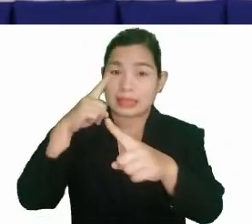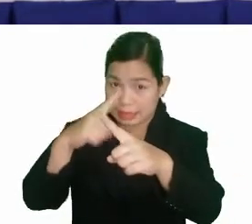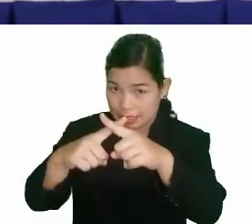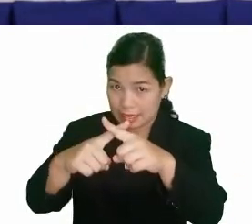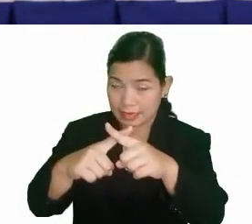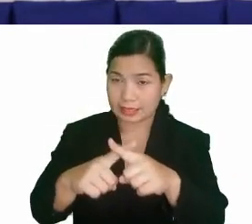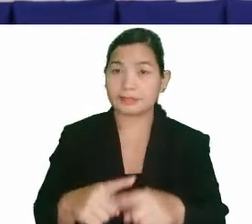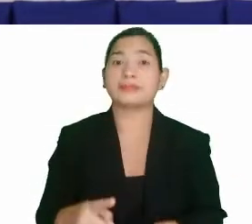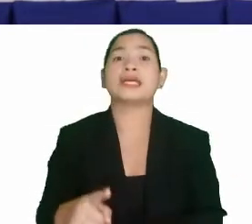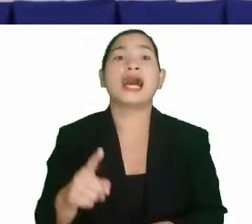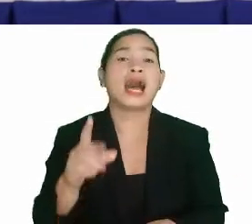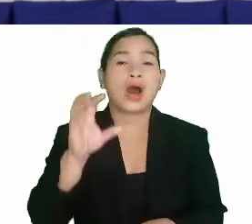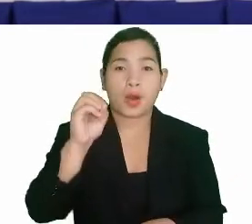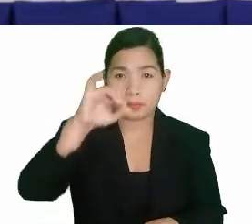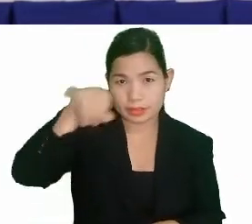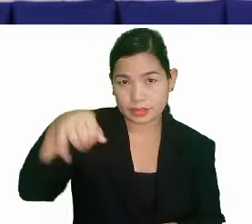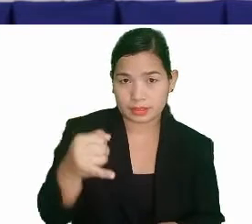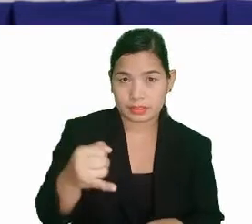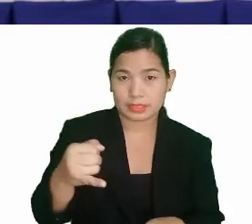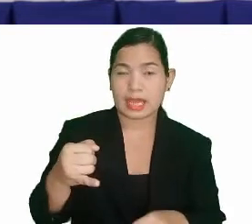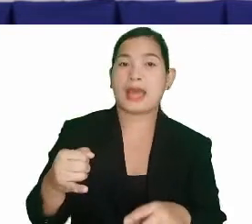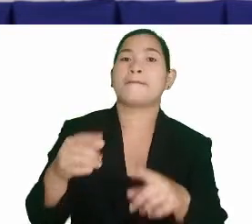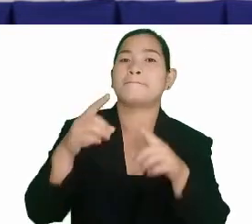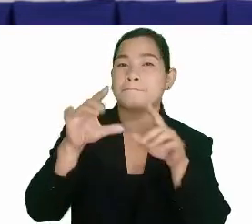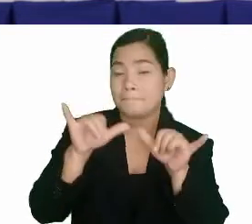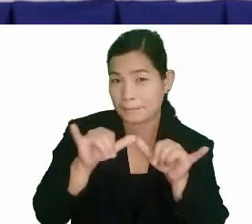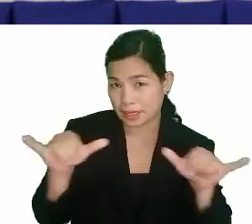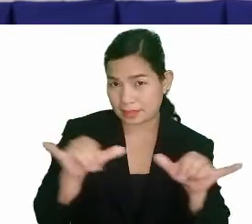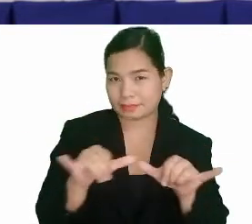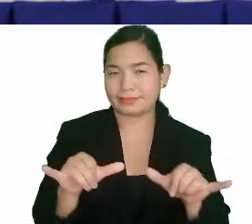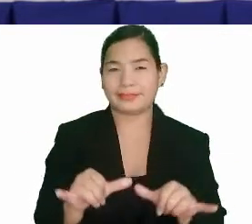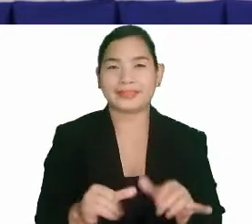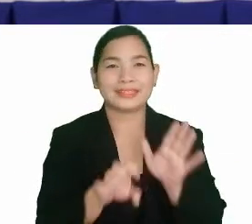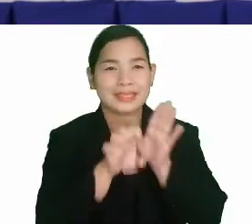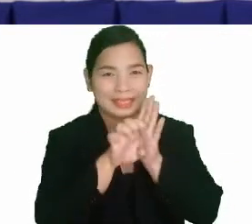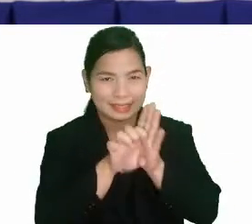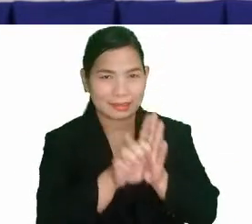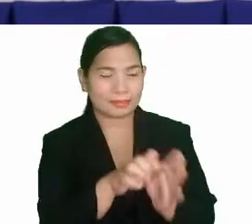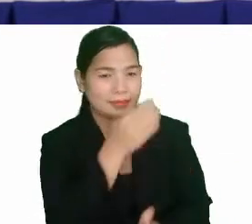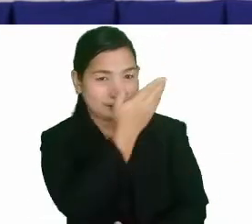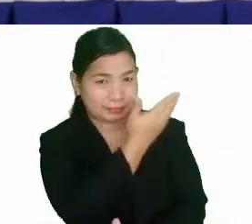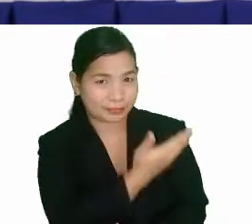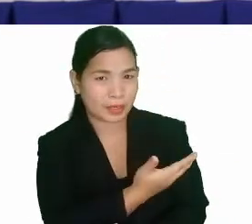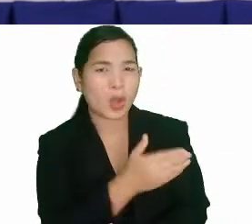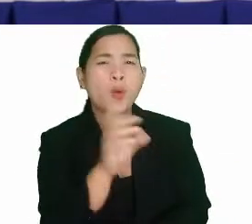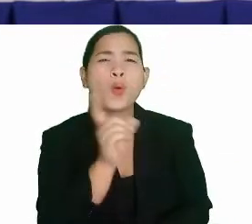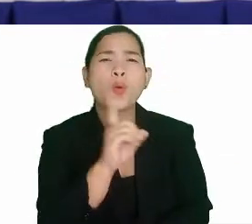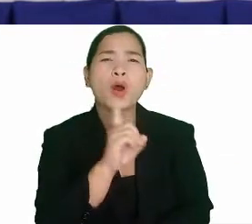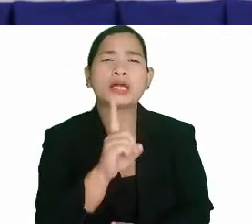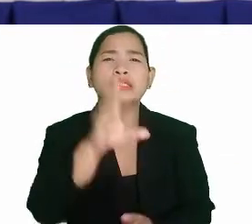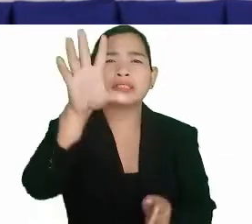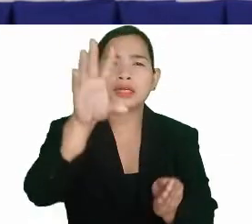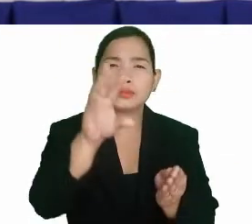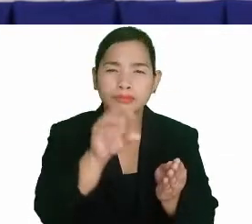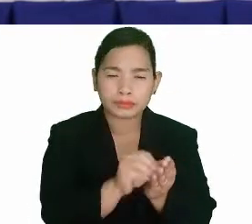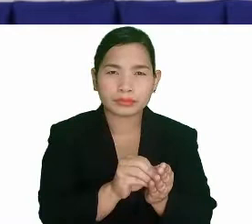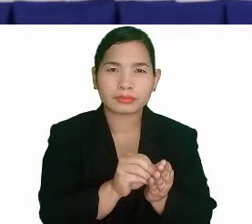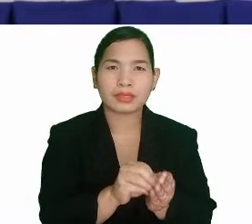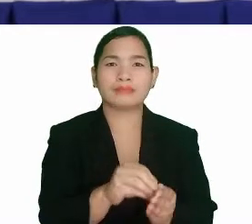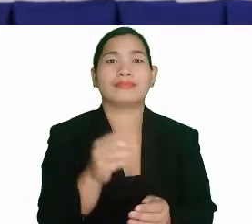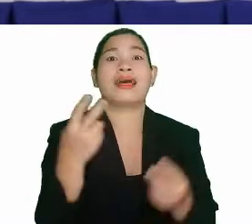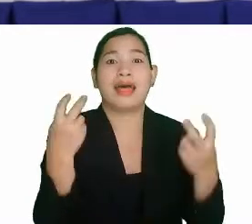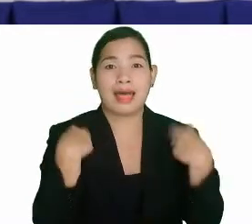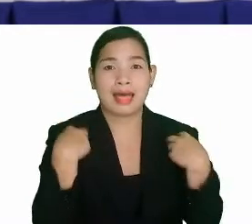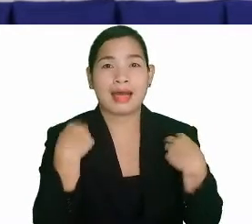magnification. Let us take this for example. What is the total magnification of a microscope with a